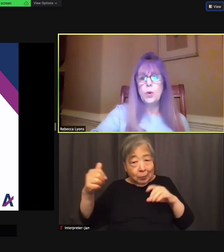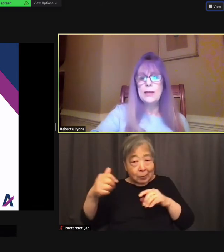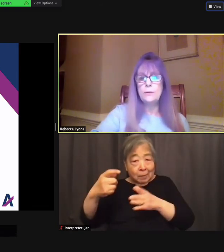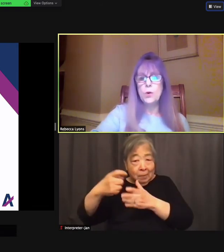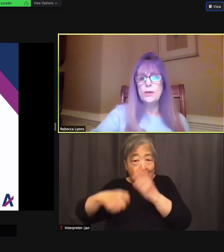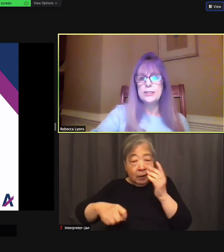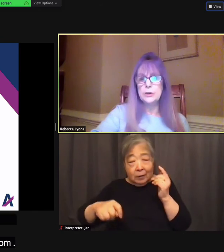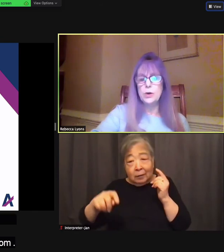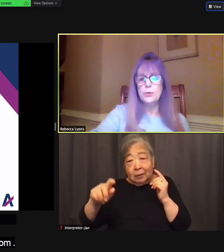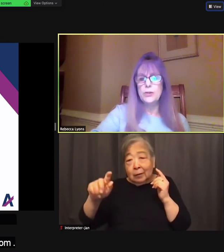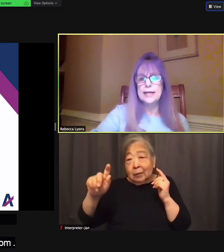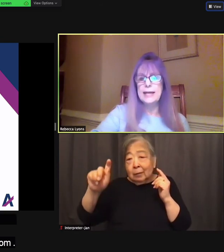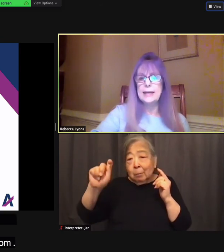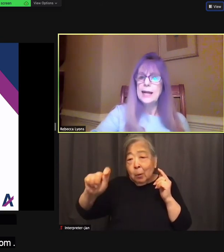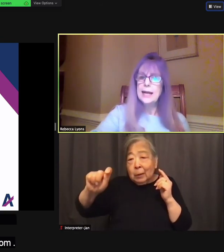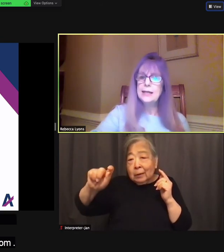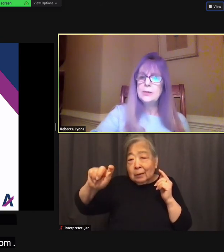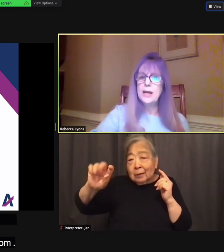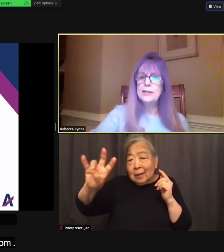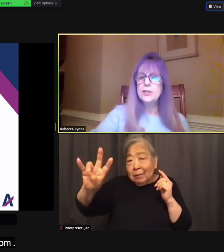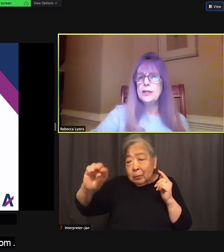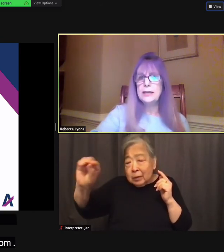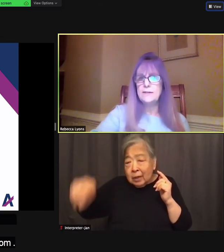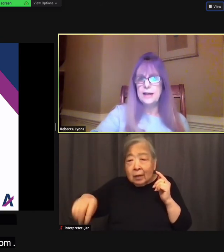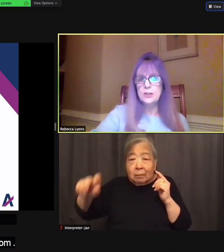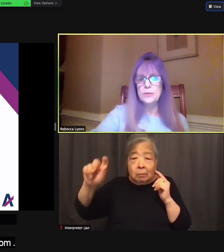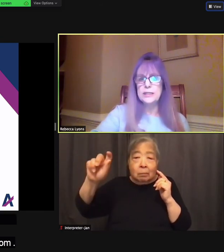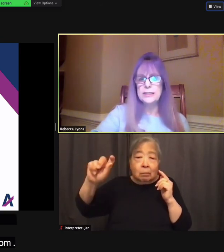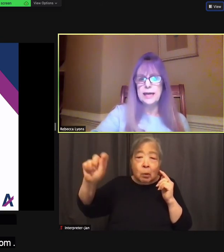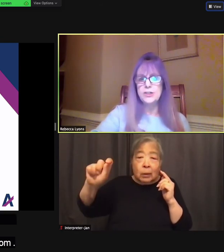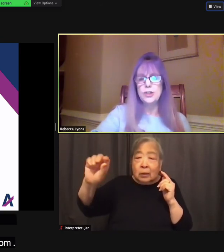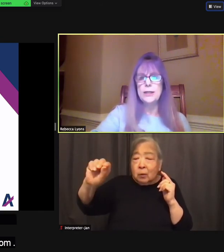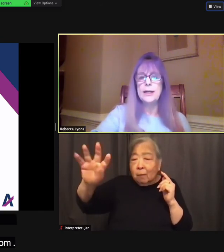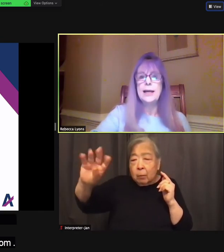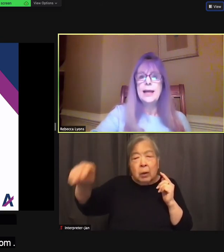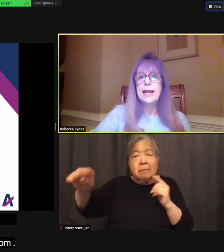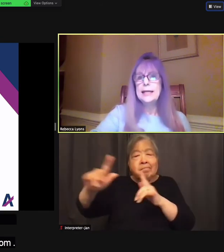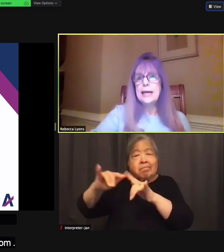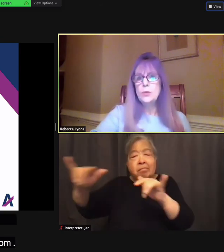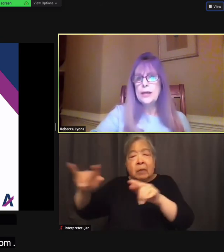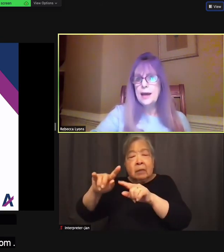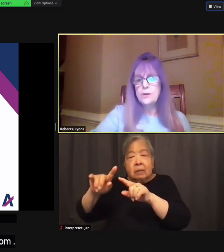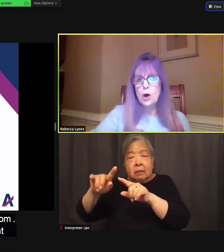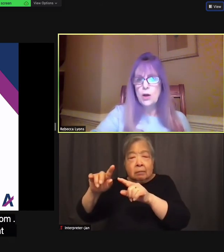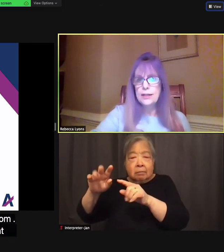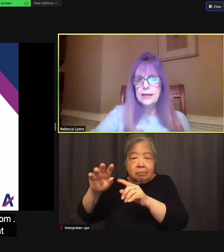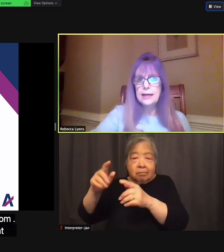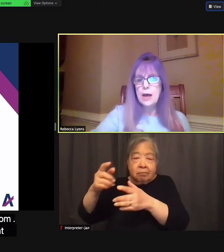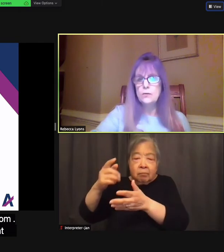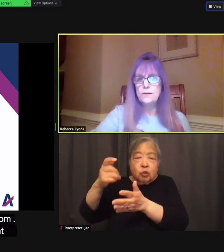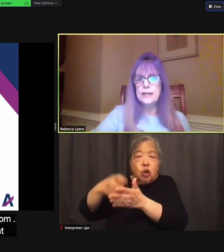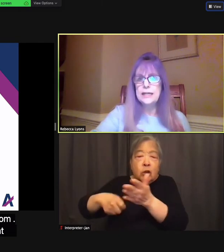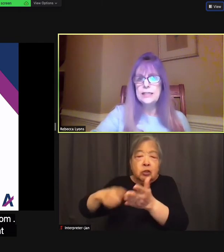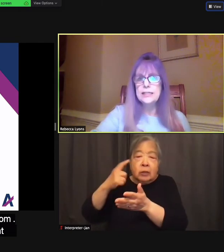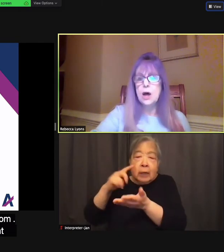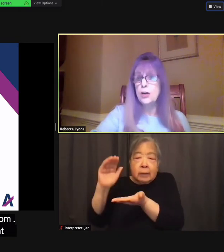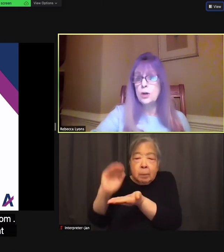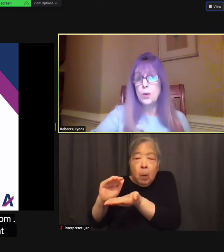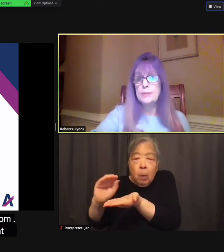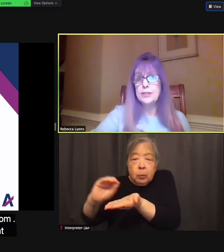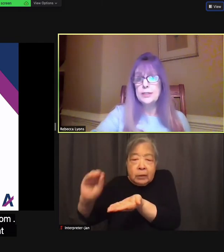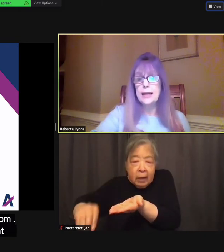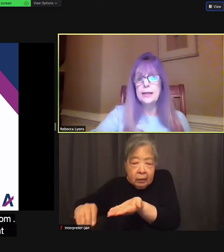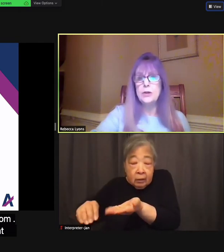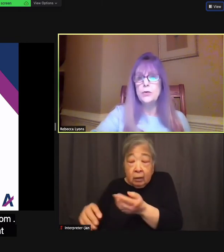to 0.40%. And it depends on the investment selection. And again, we have all the account fees on